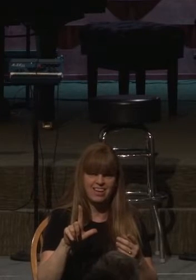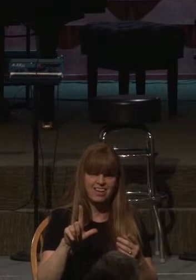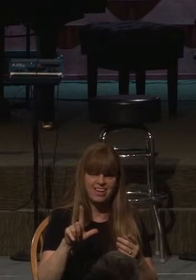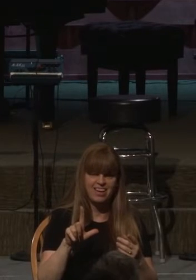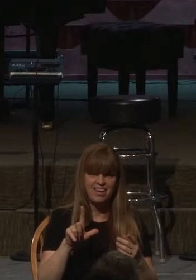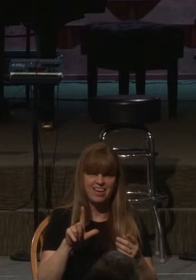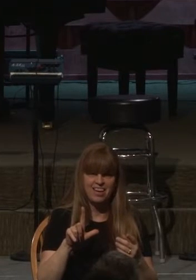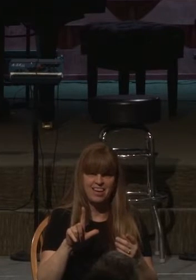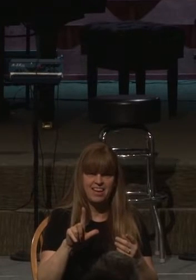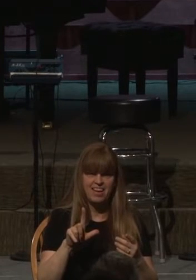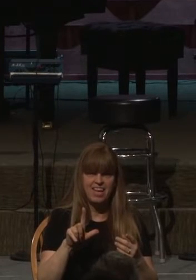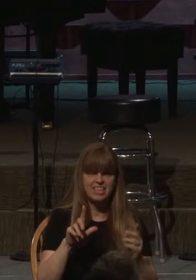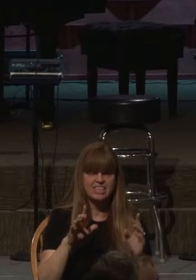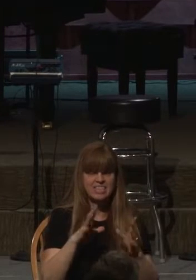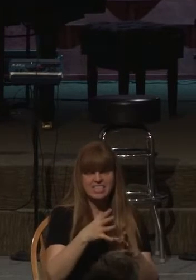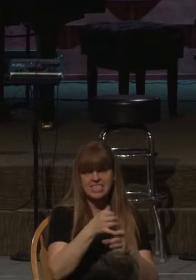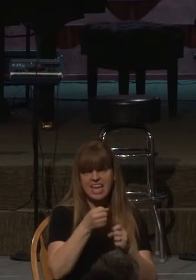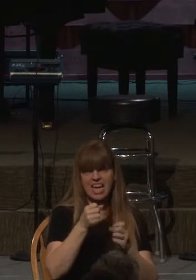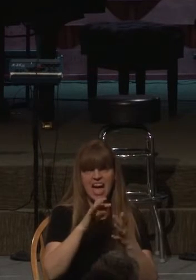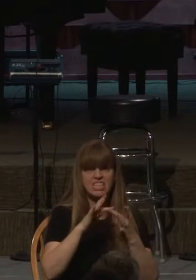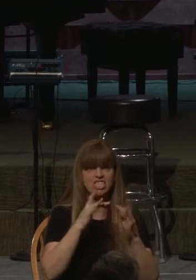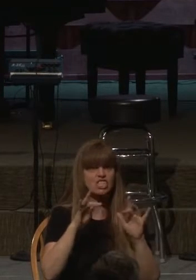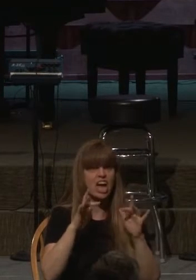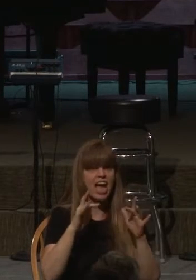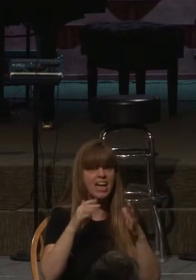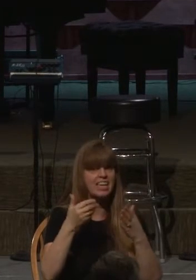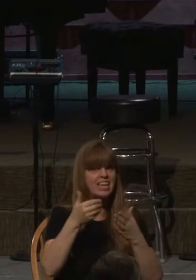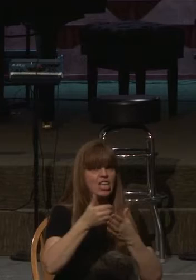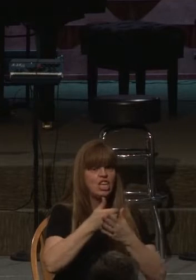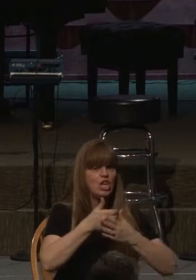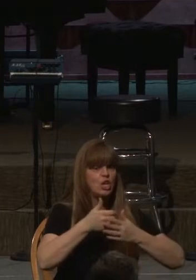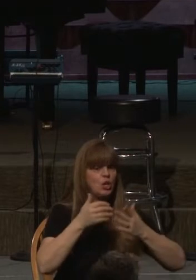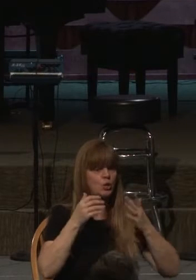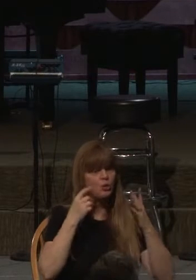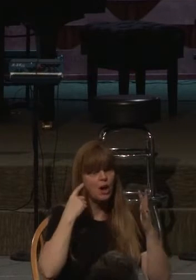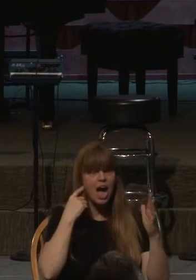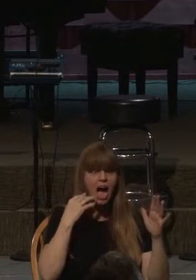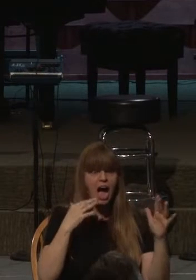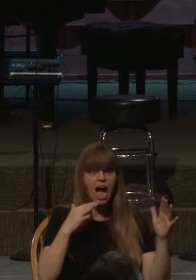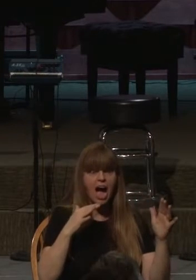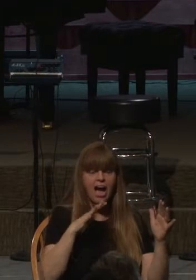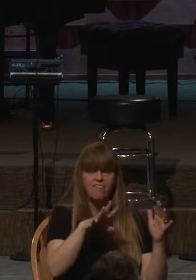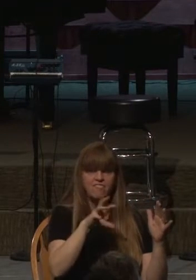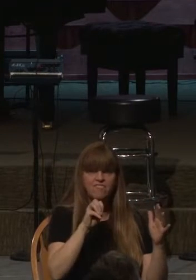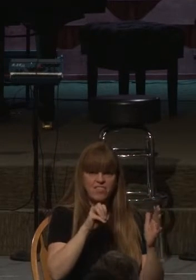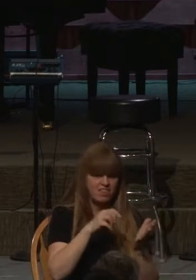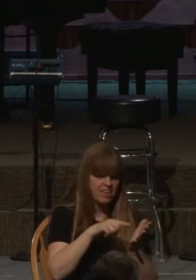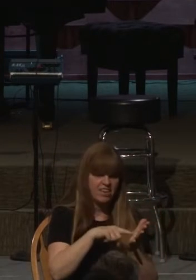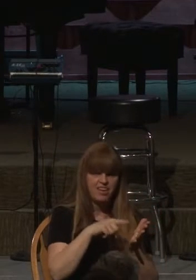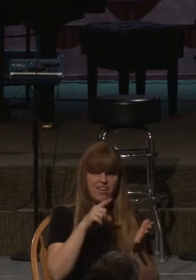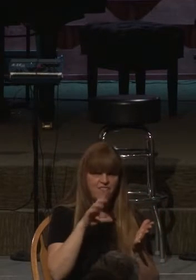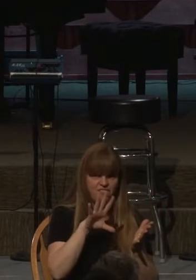And you take a shiny, brand new, gleaming 50 cent piece.